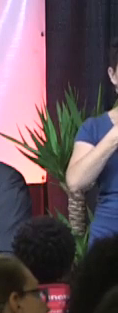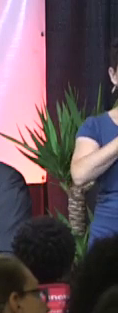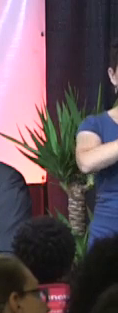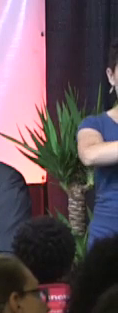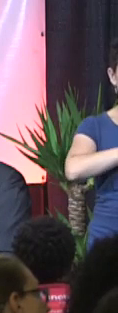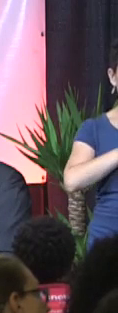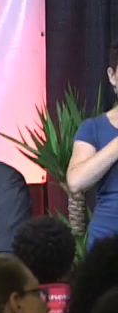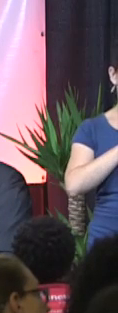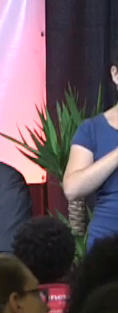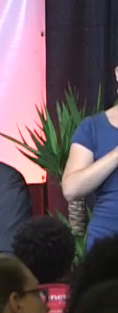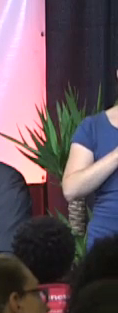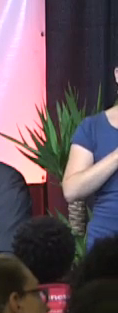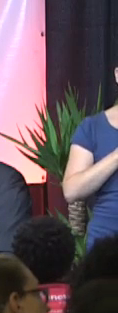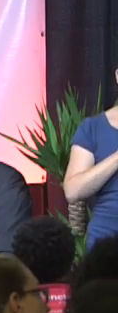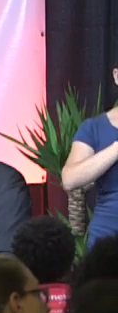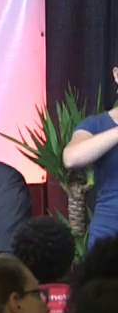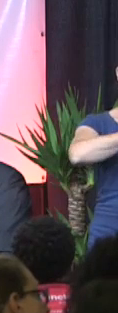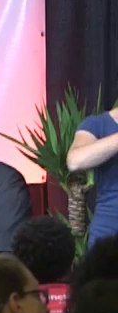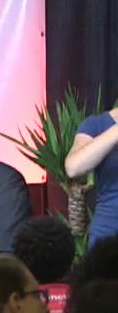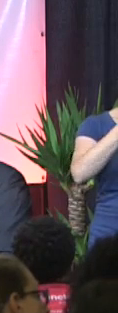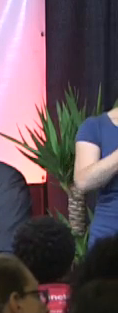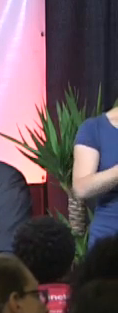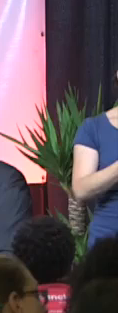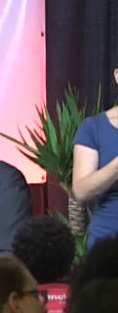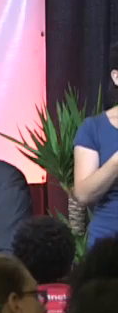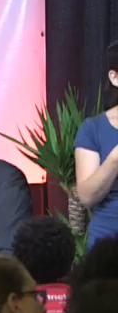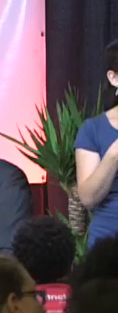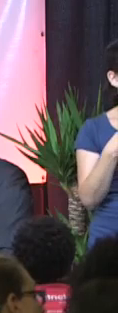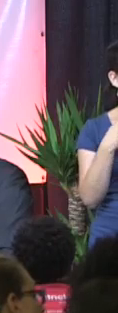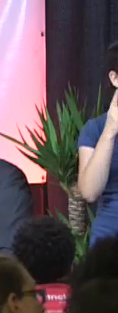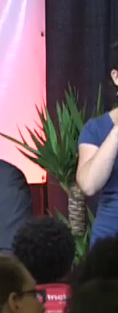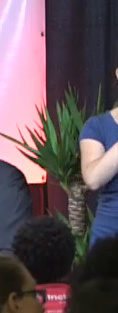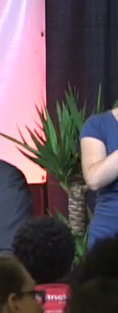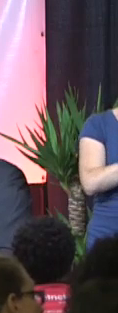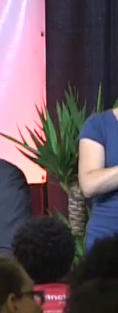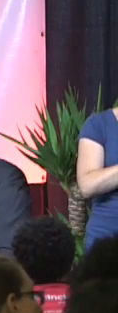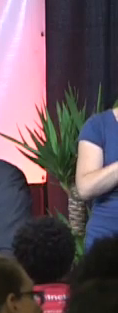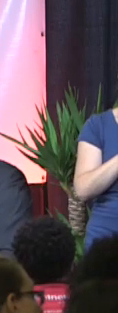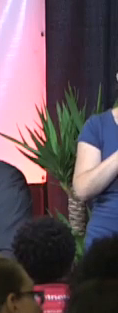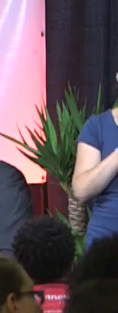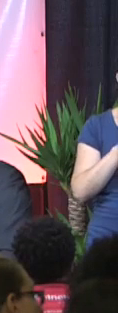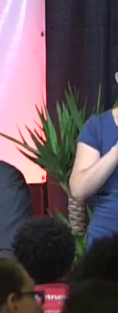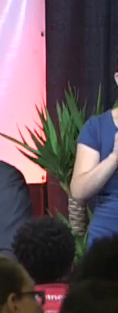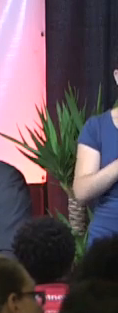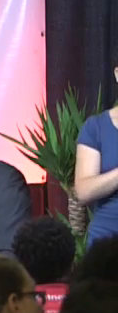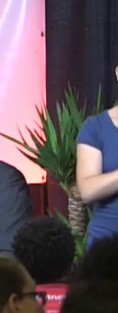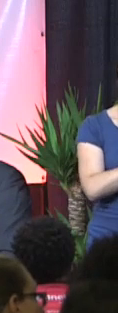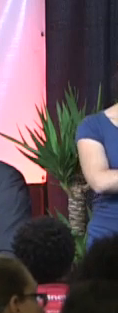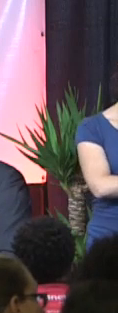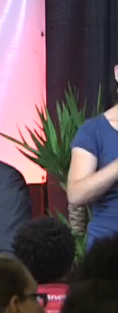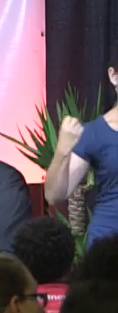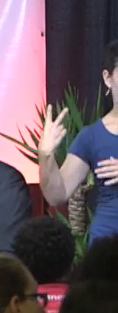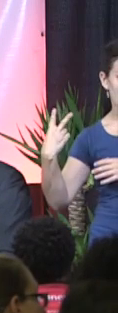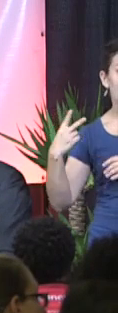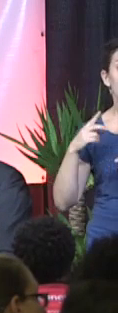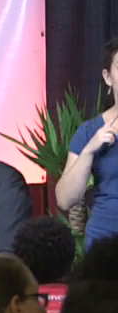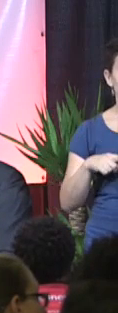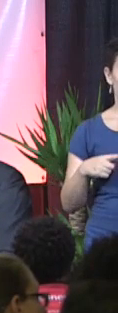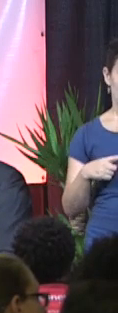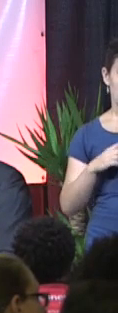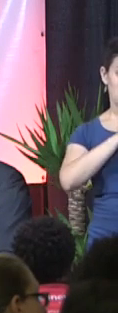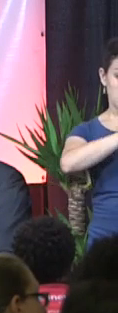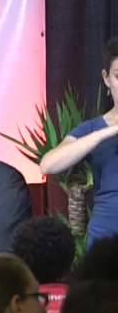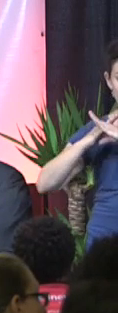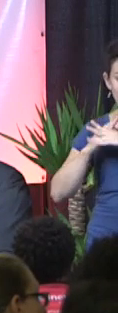federal government to put programs in place on the undergraduate level as well as the K-12 level, but we run into two real